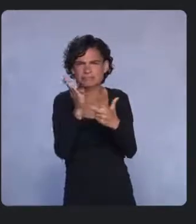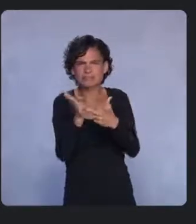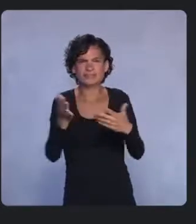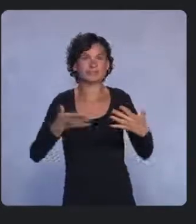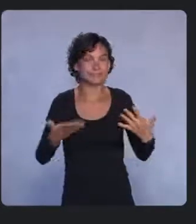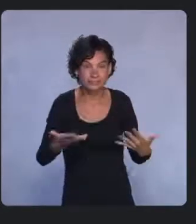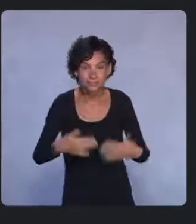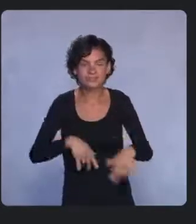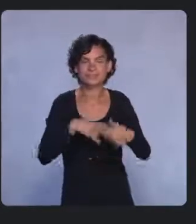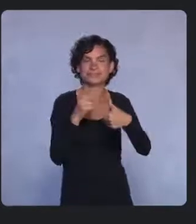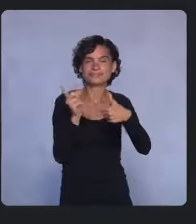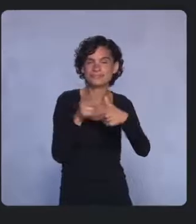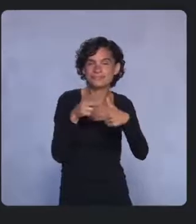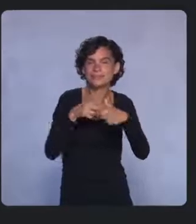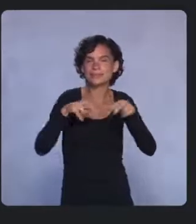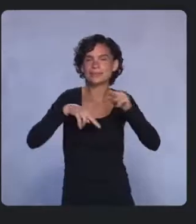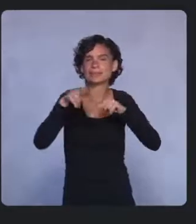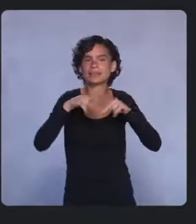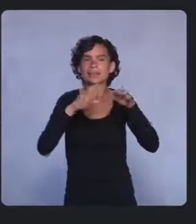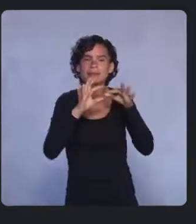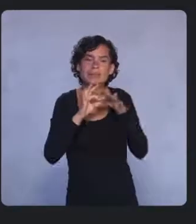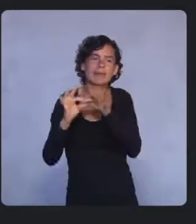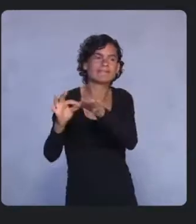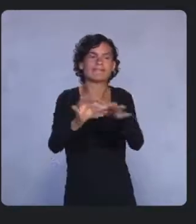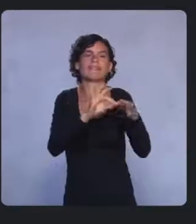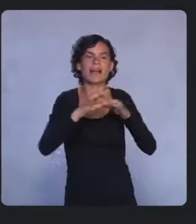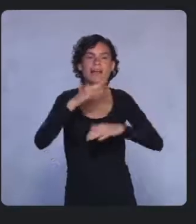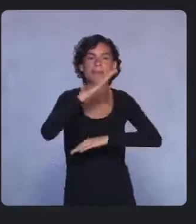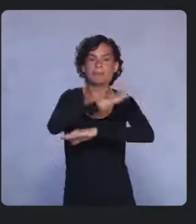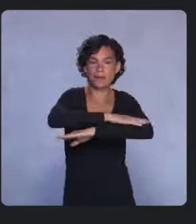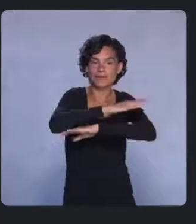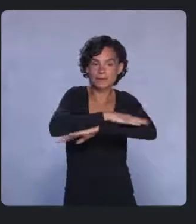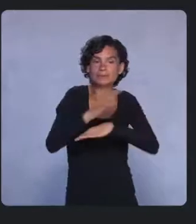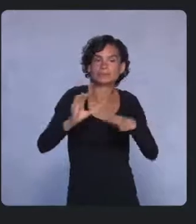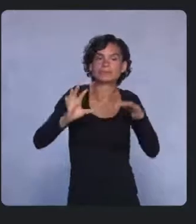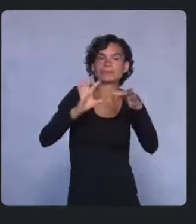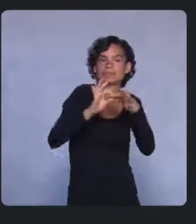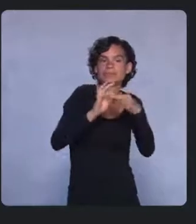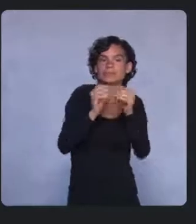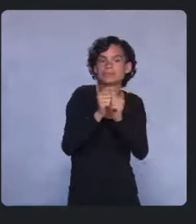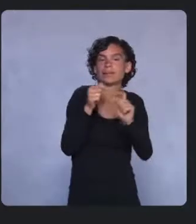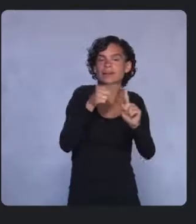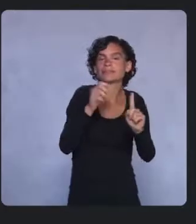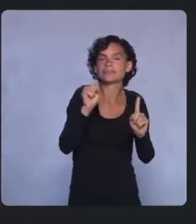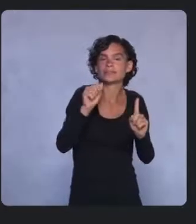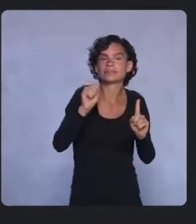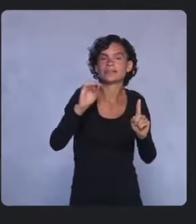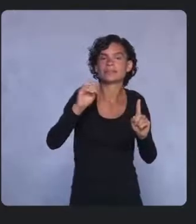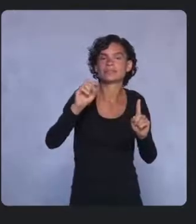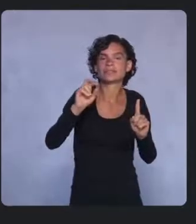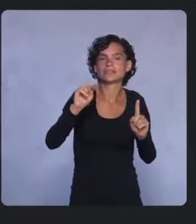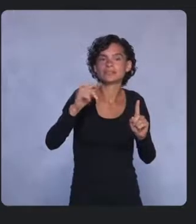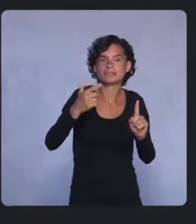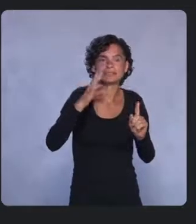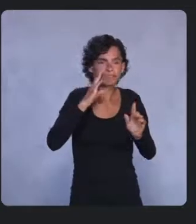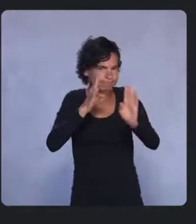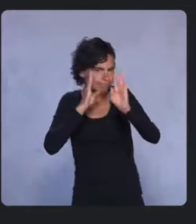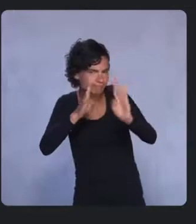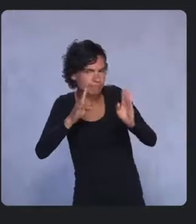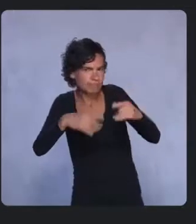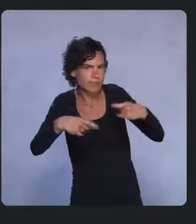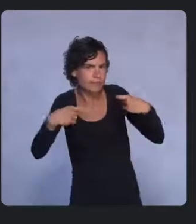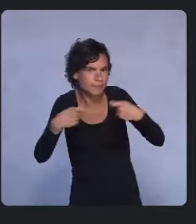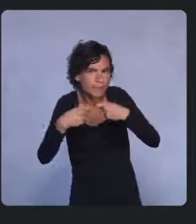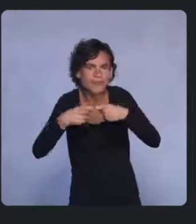First, building a unified platform jointly with Samsung, focused on battery life, performance,